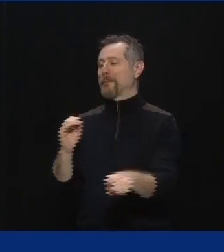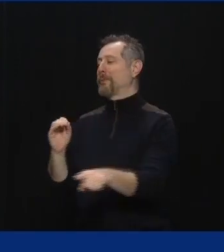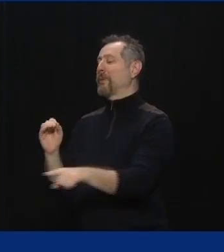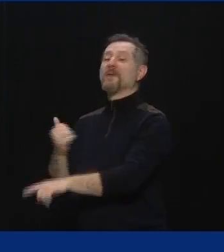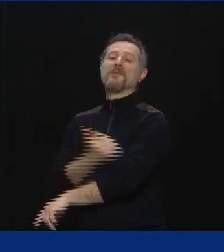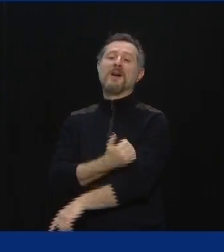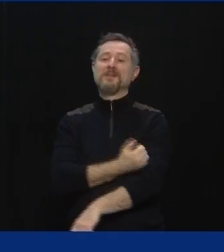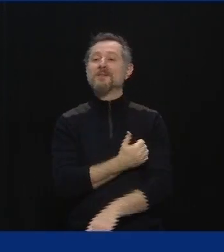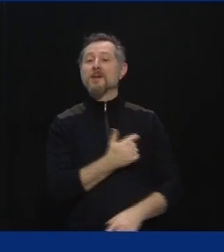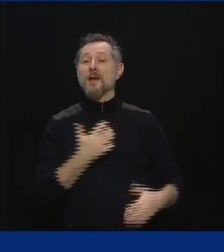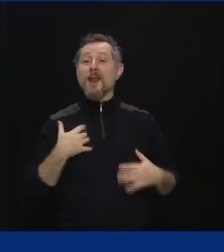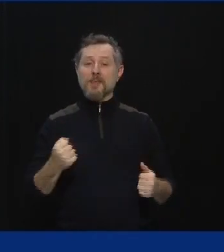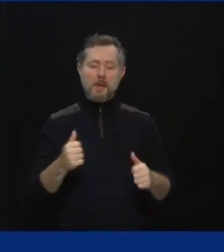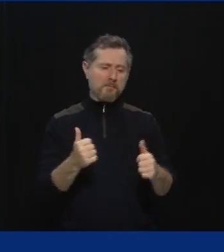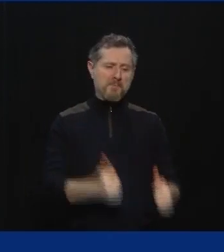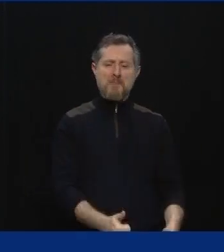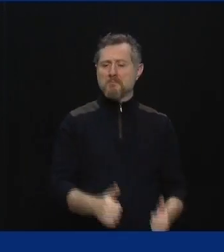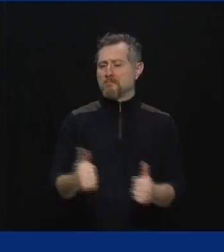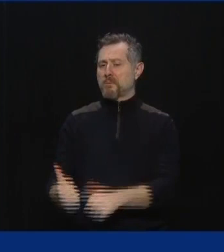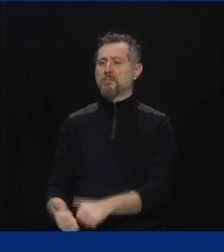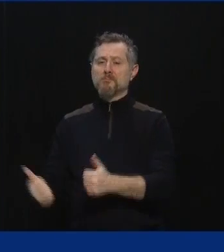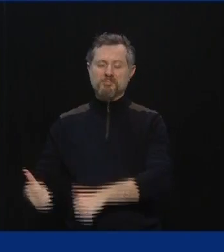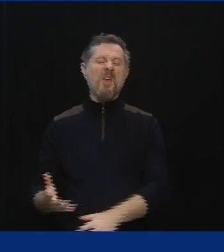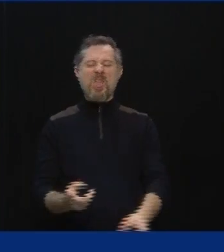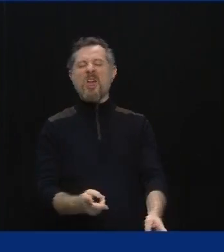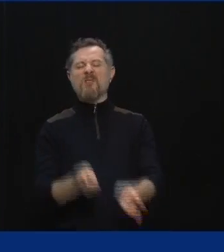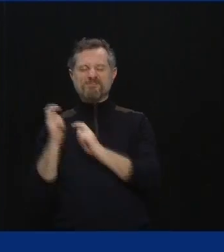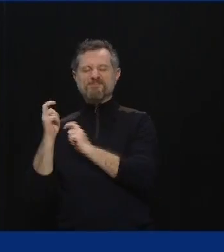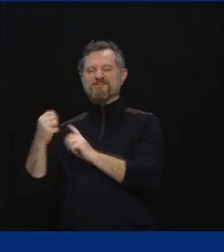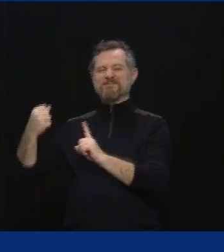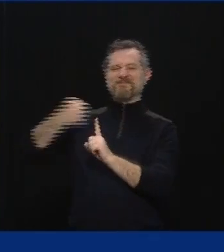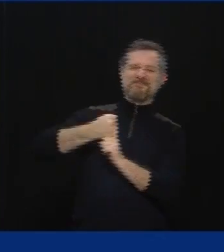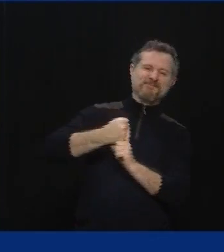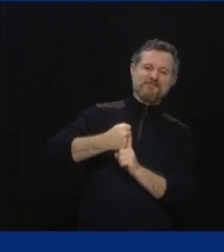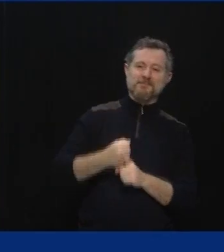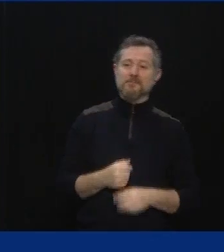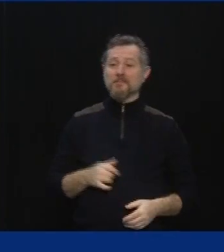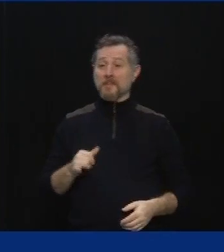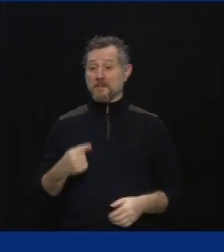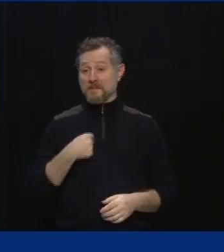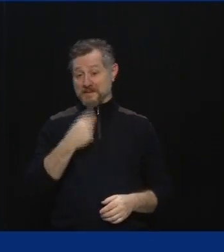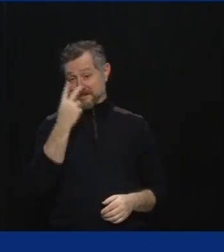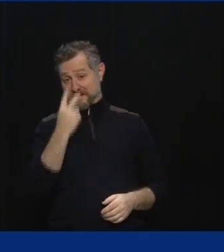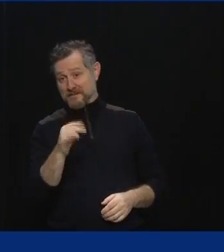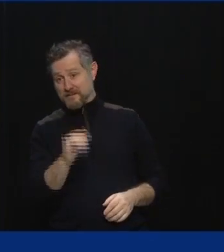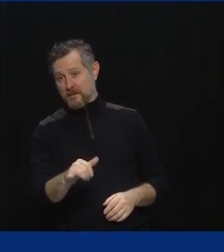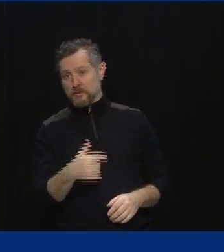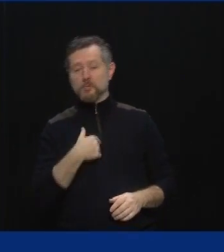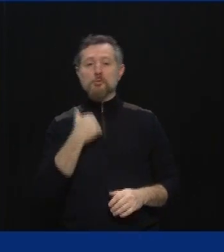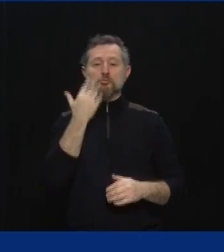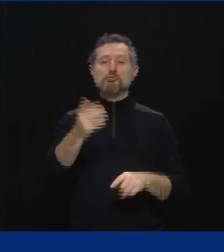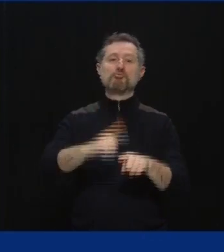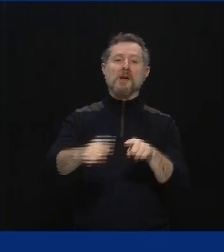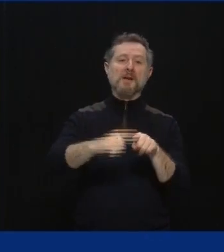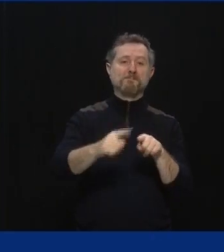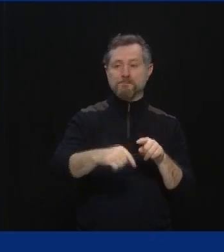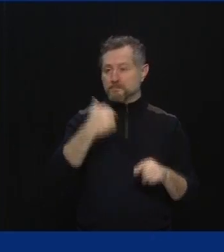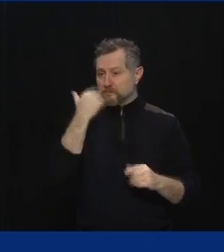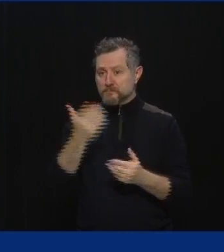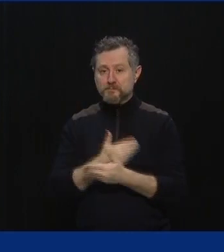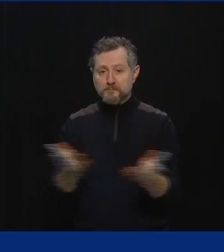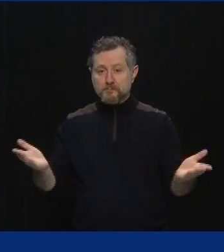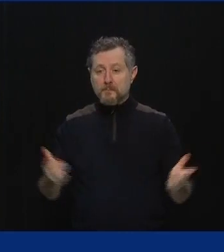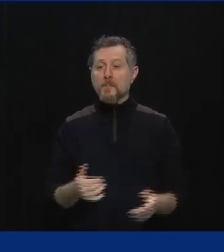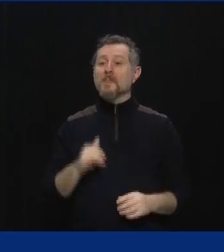had to have medical attention in a hospital. And to me, that is a shame because it's keeping someone out or creating more stress